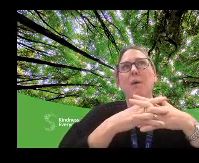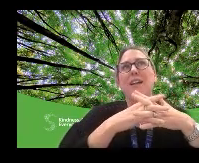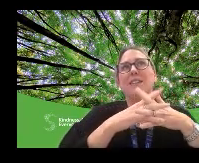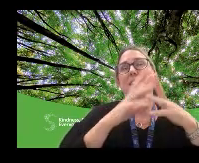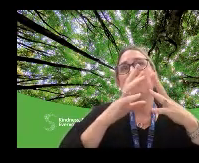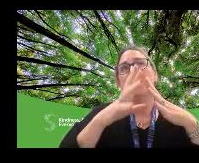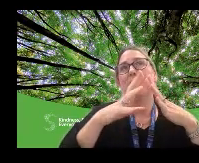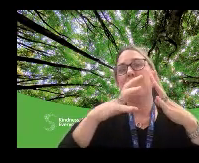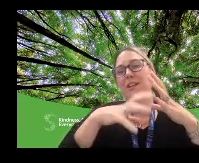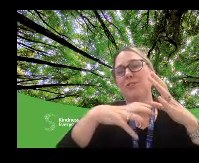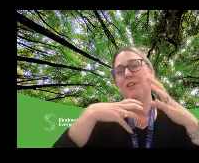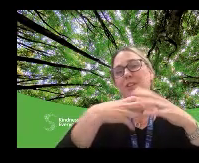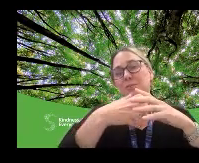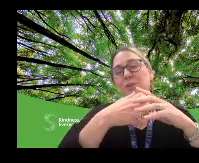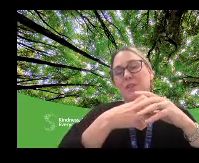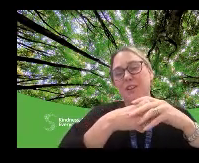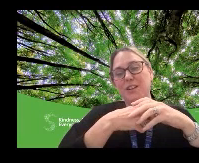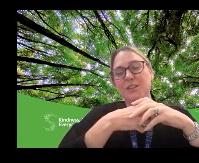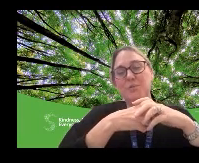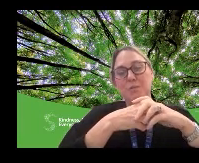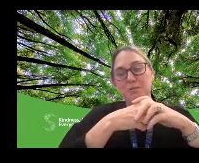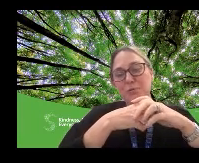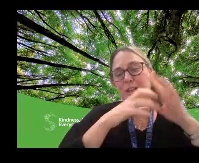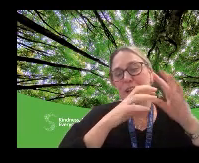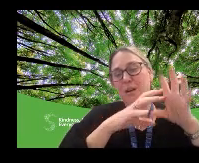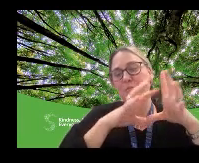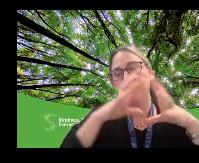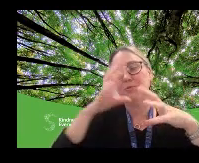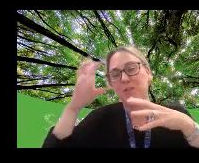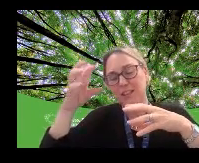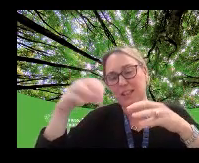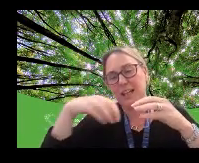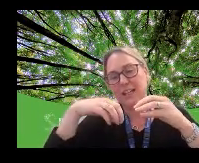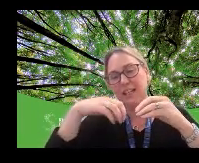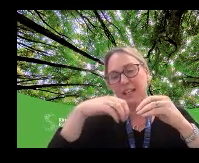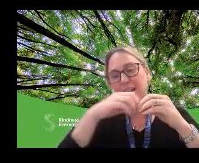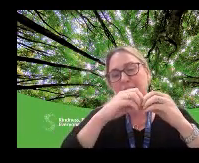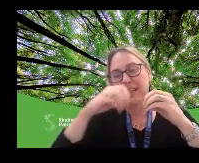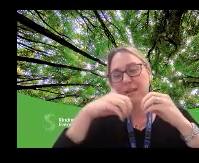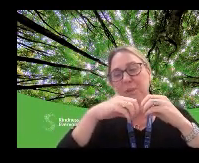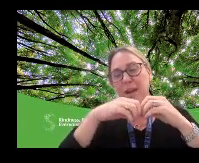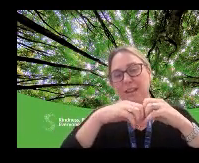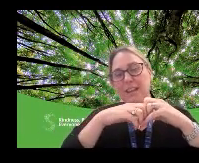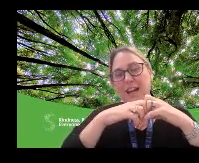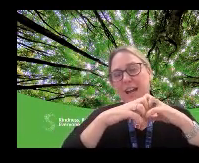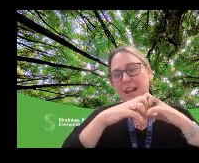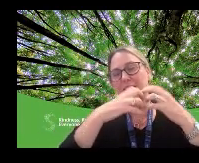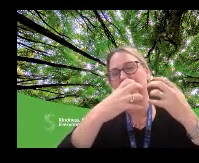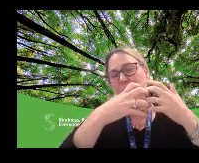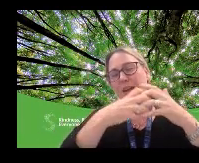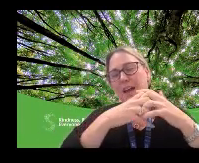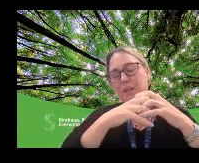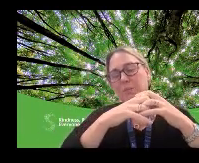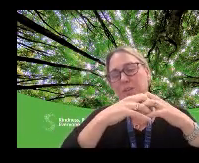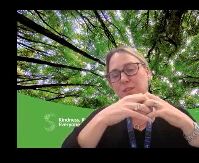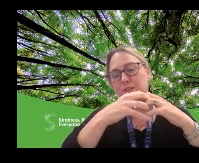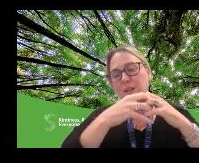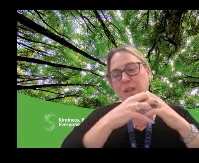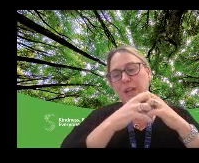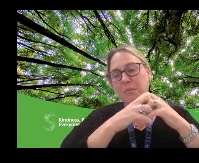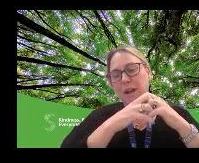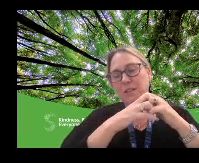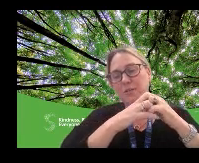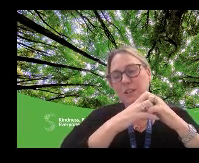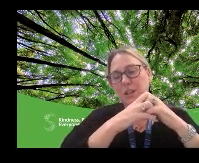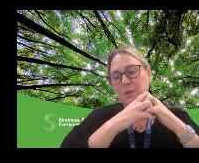like, and sometimes how their strengths were utilised would be really helpful for us to then hear the impact that had and how that had a